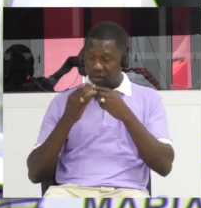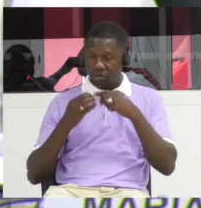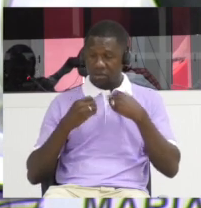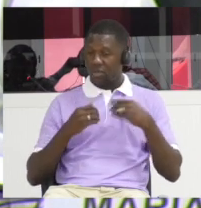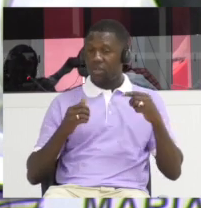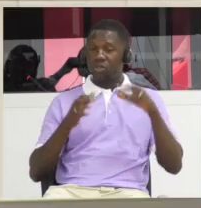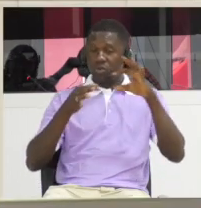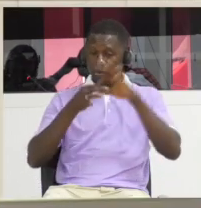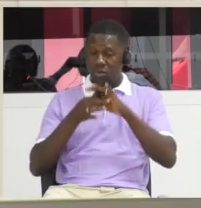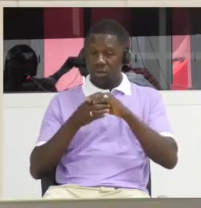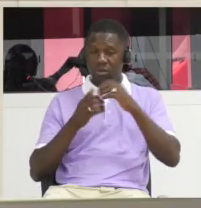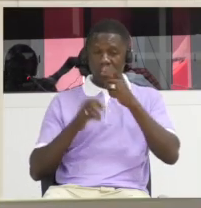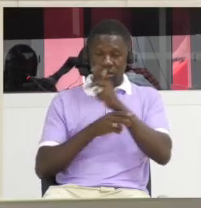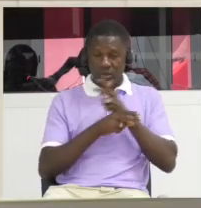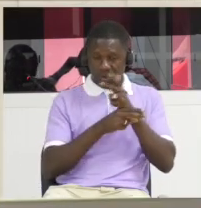Committee? No.